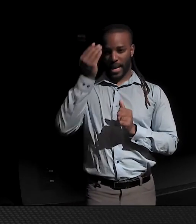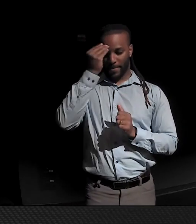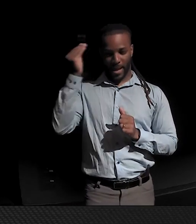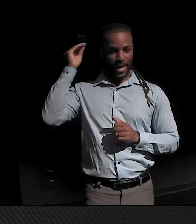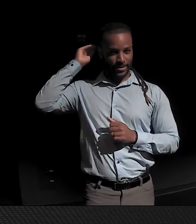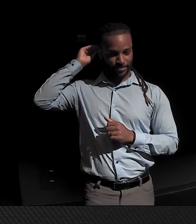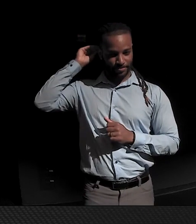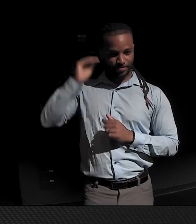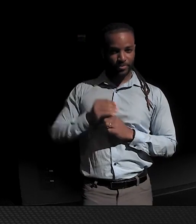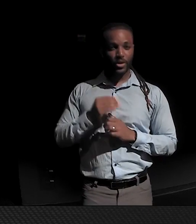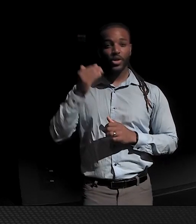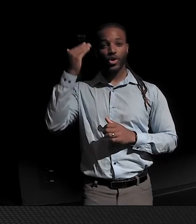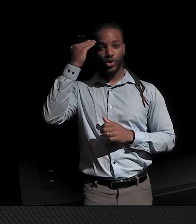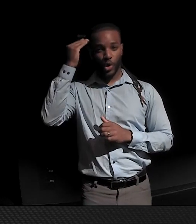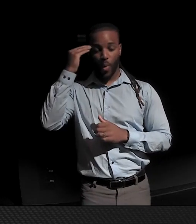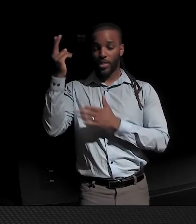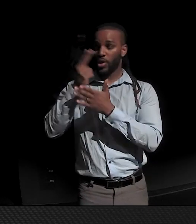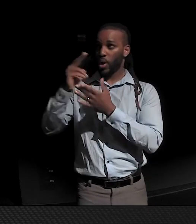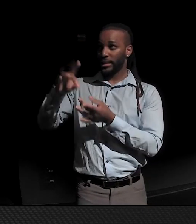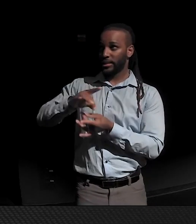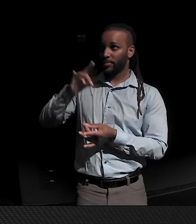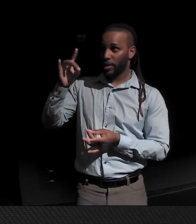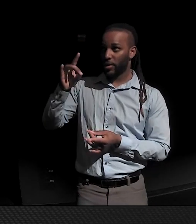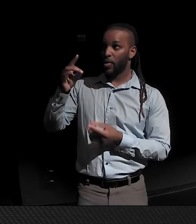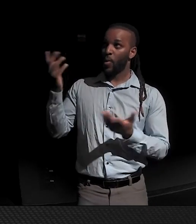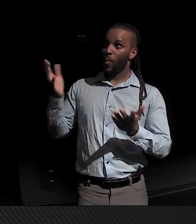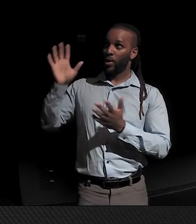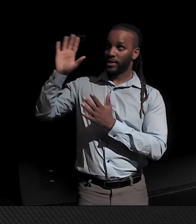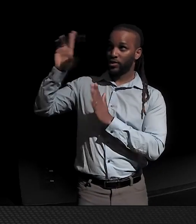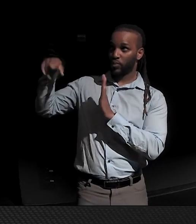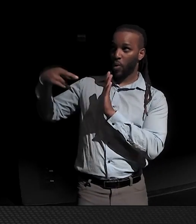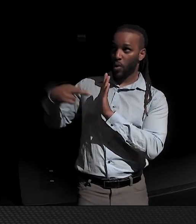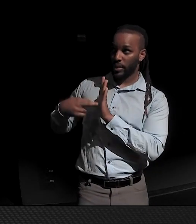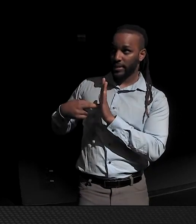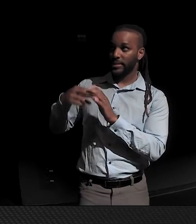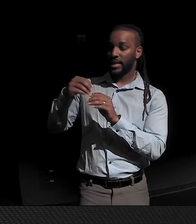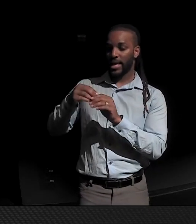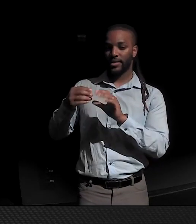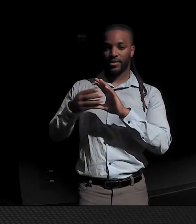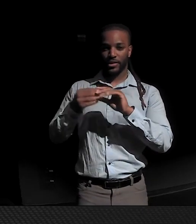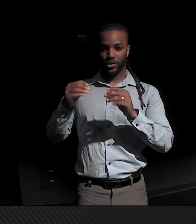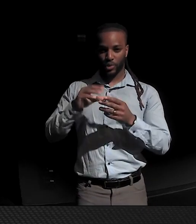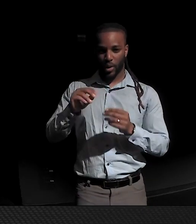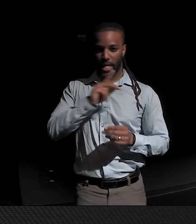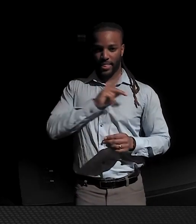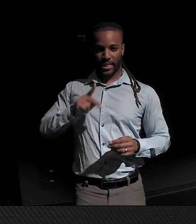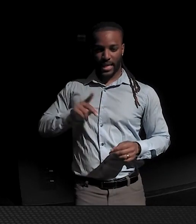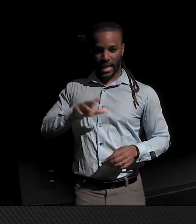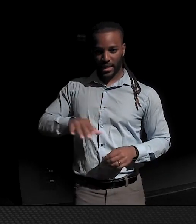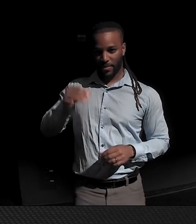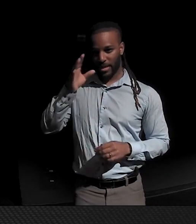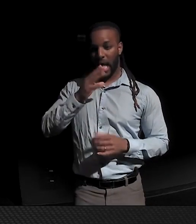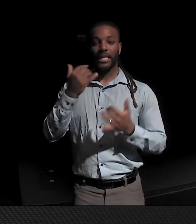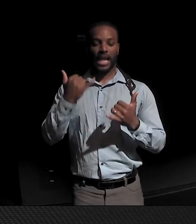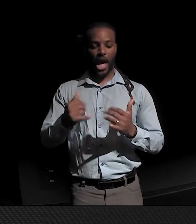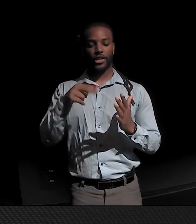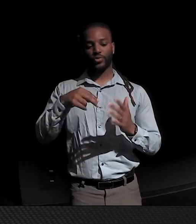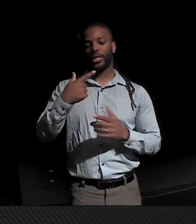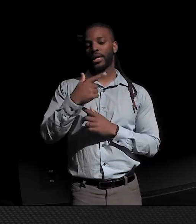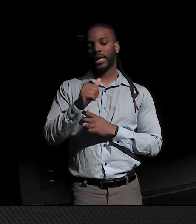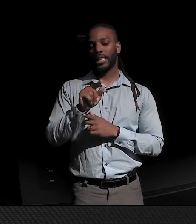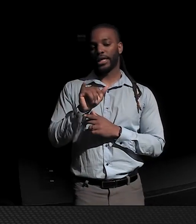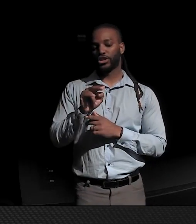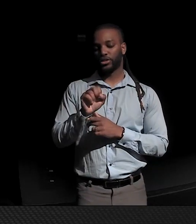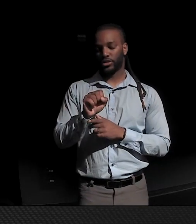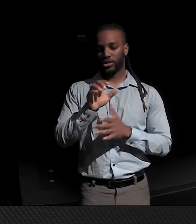mind, knowing Holy Spirit, what his role is in this story of the kingdom of God, now let's read Galatians